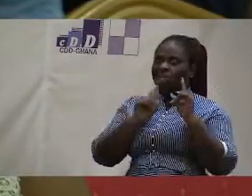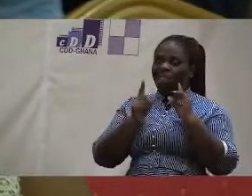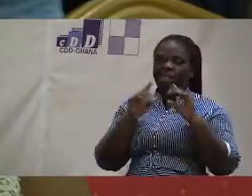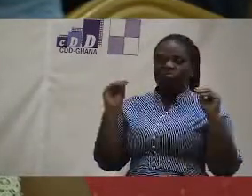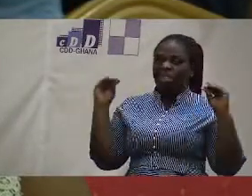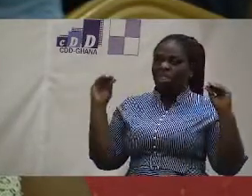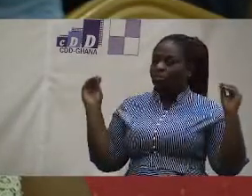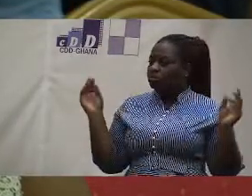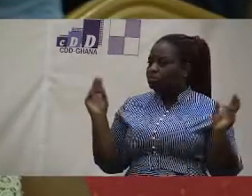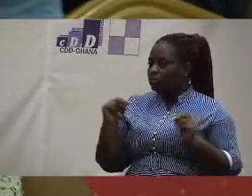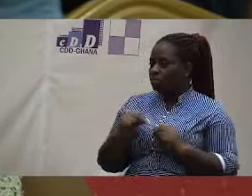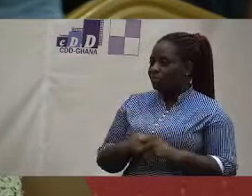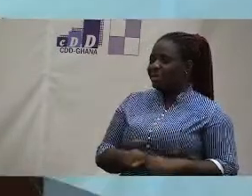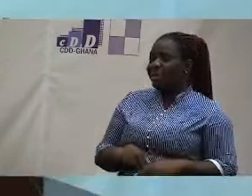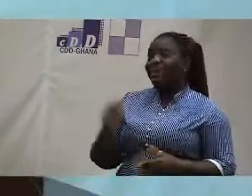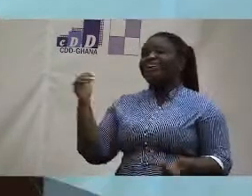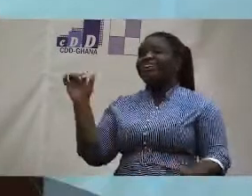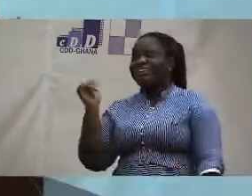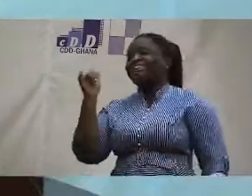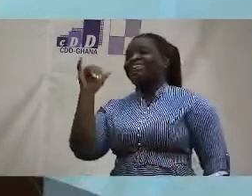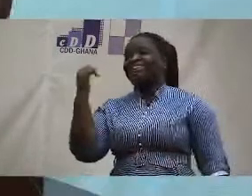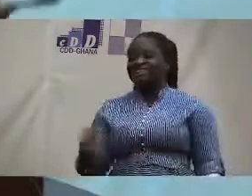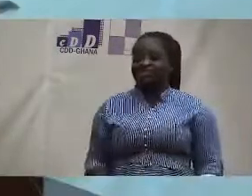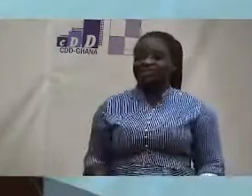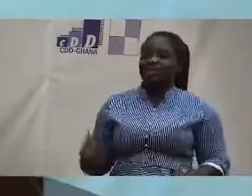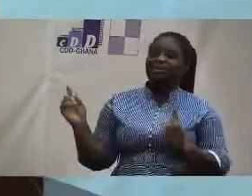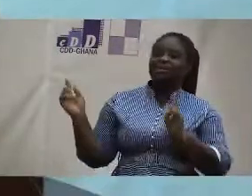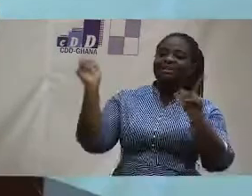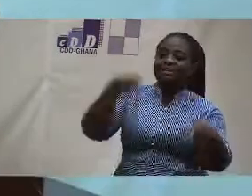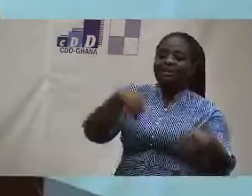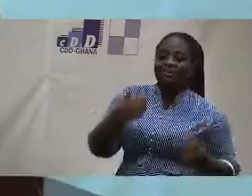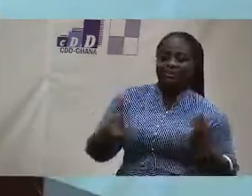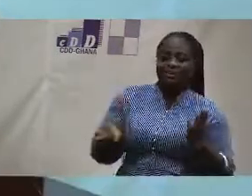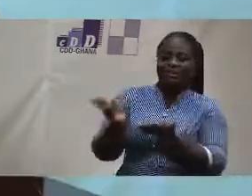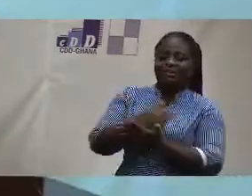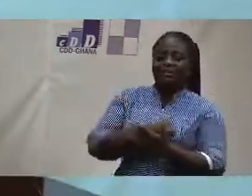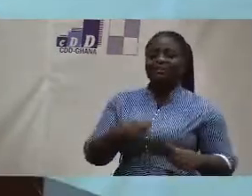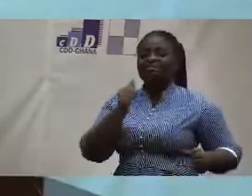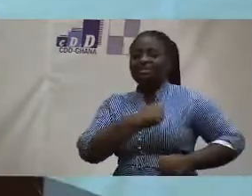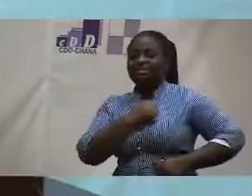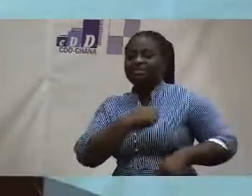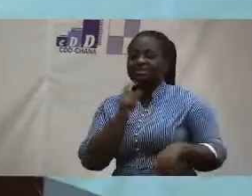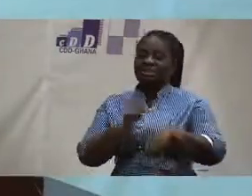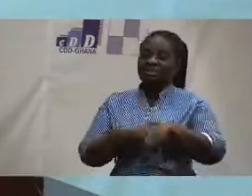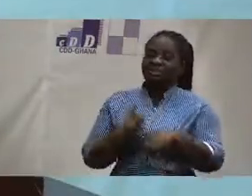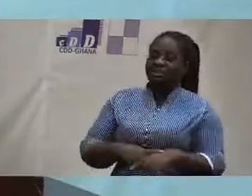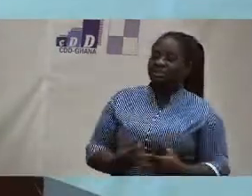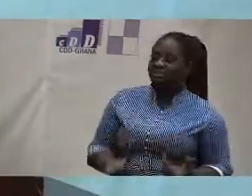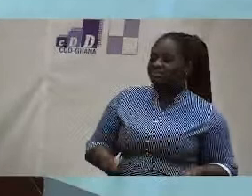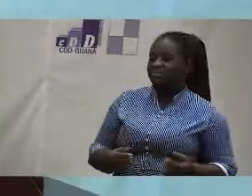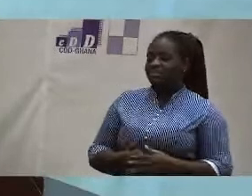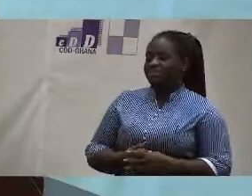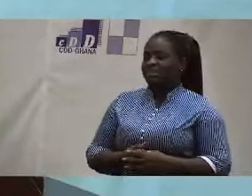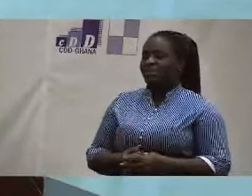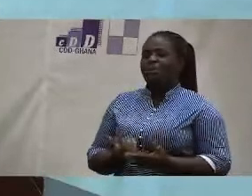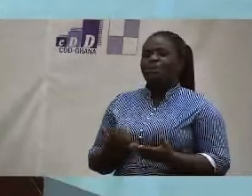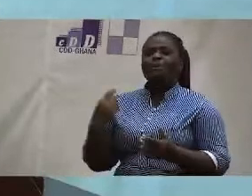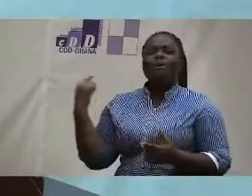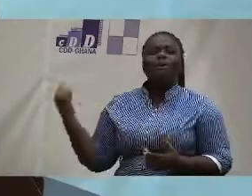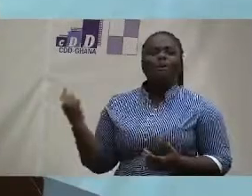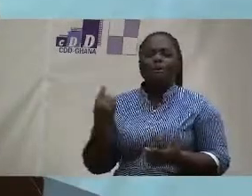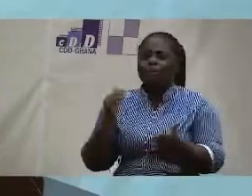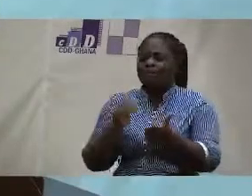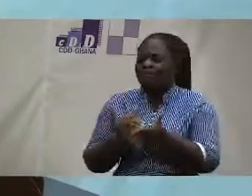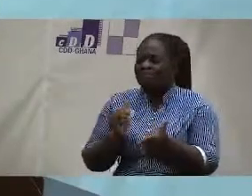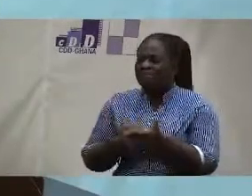Most of the time we talk about, yes, the return of the military era, we talk about the shrinking civic space. We often